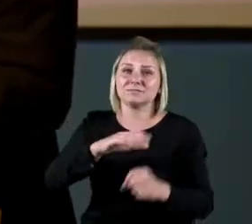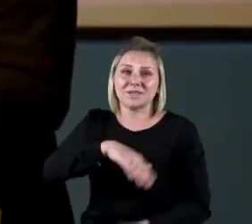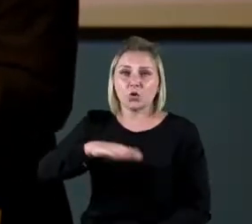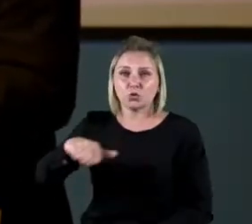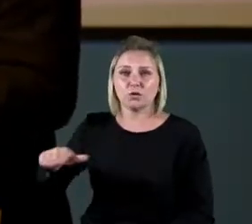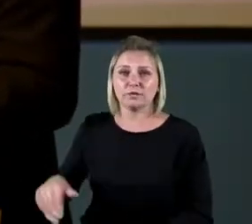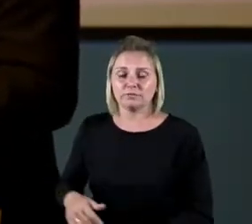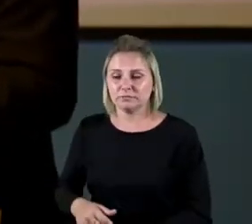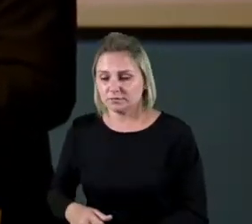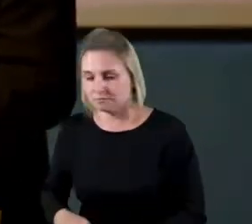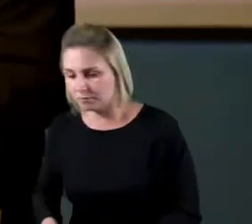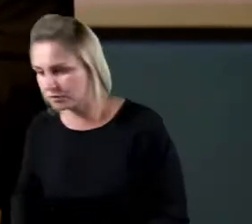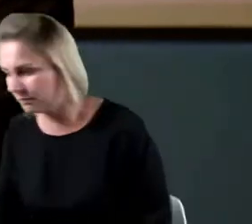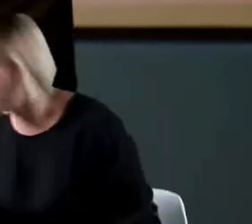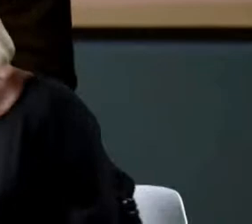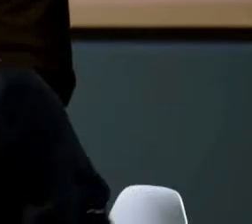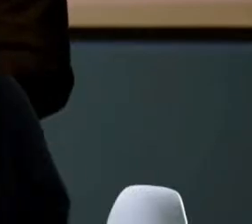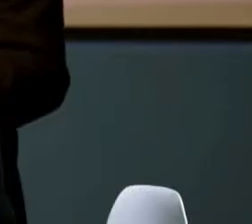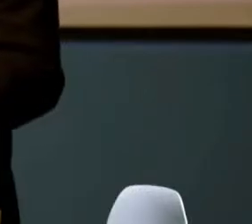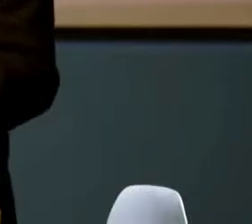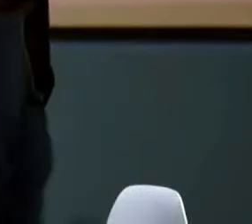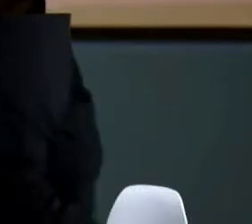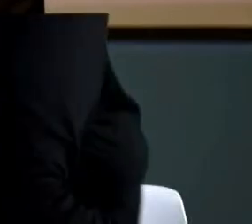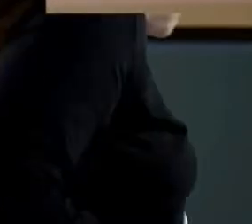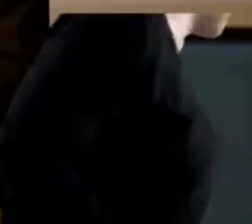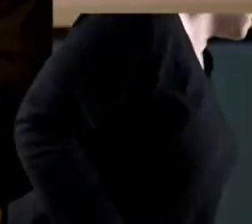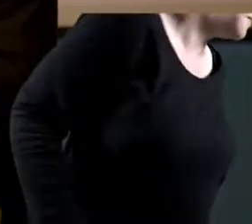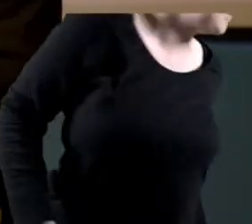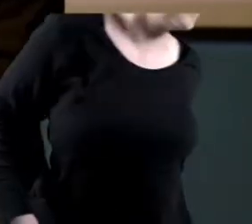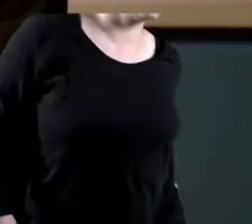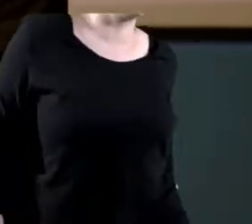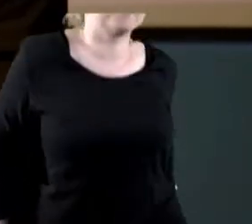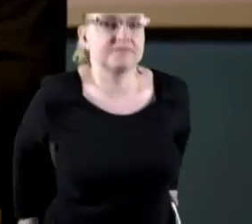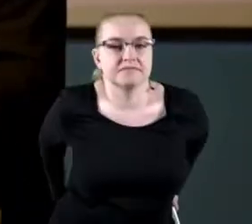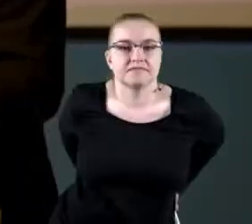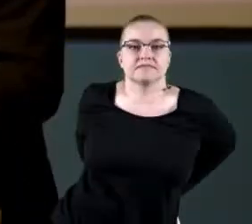financing through national banks,